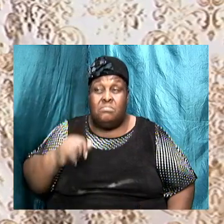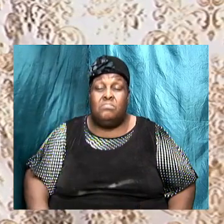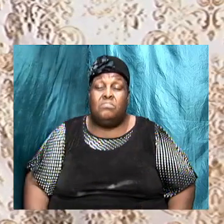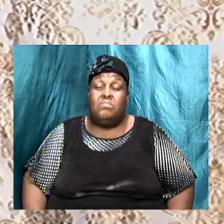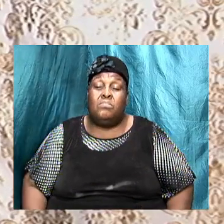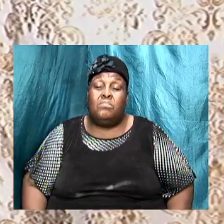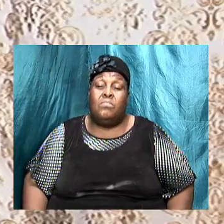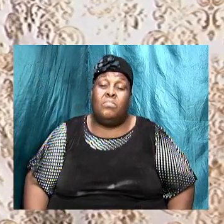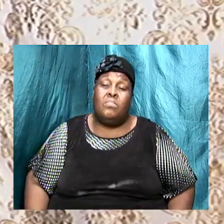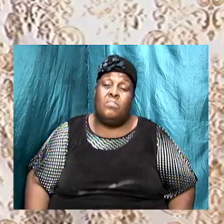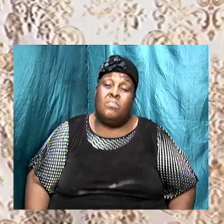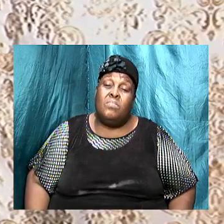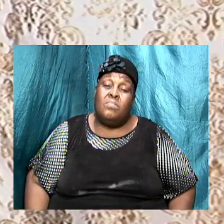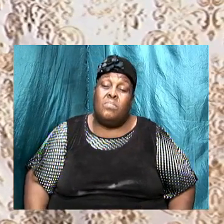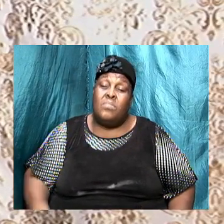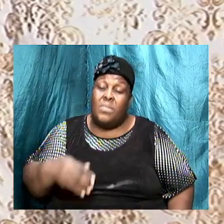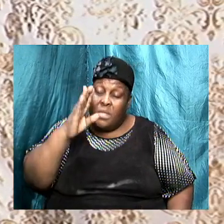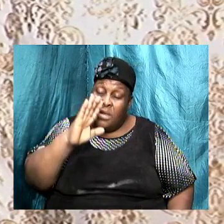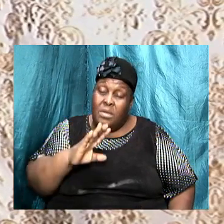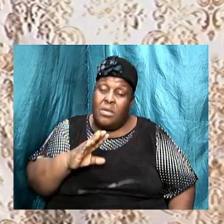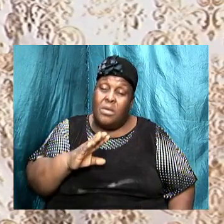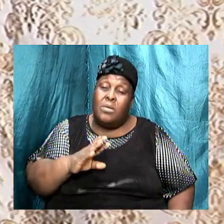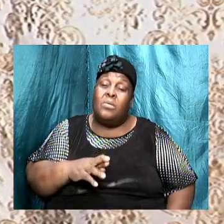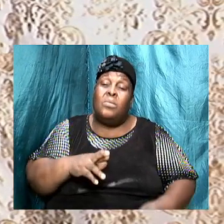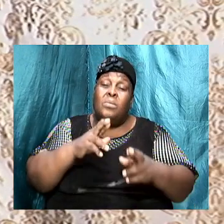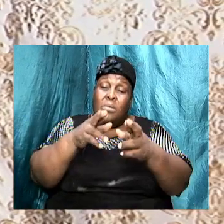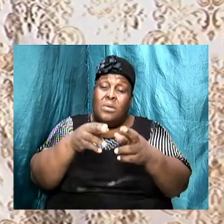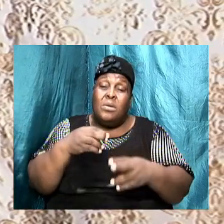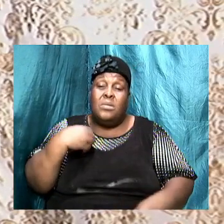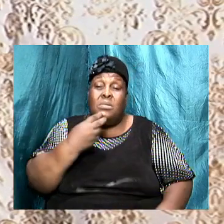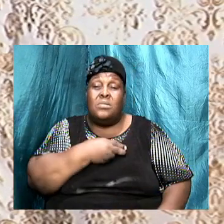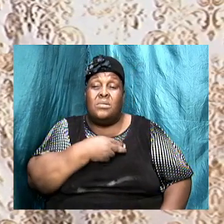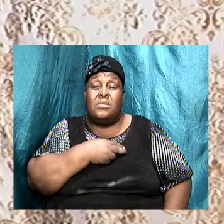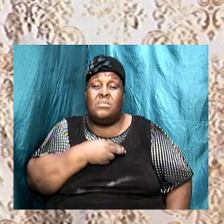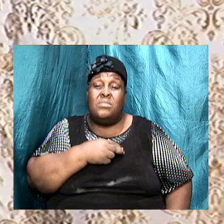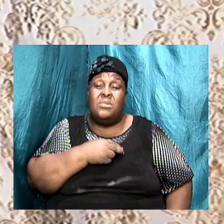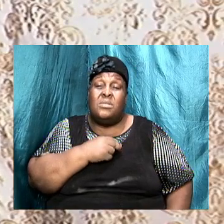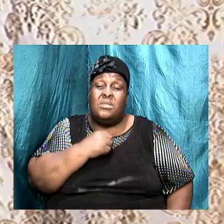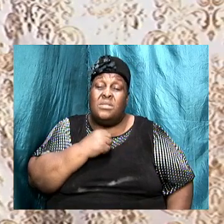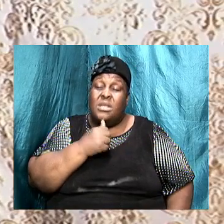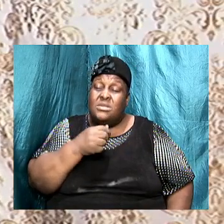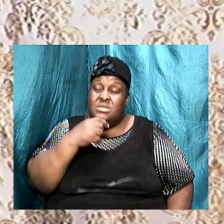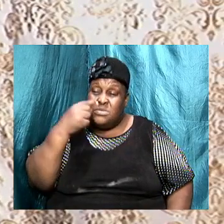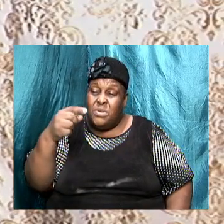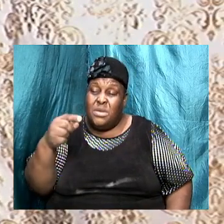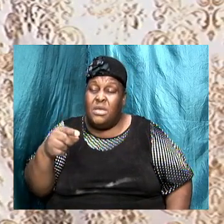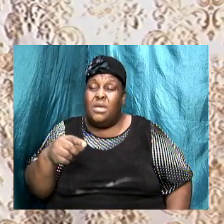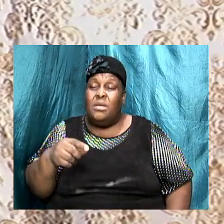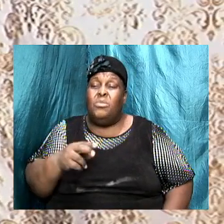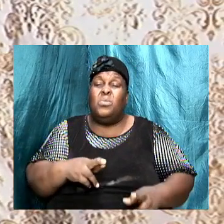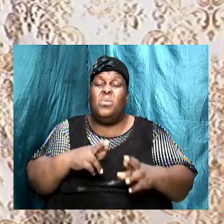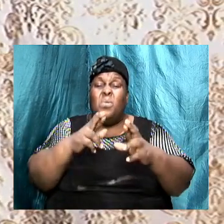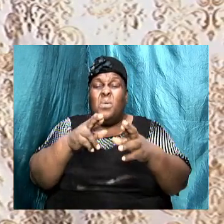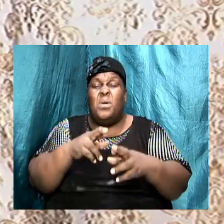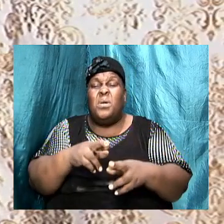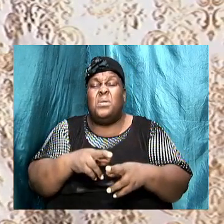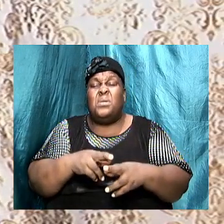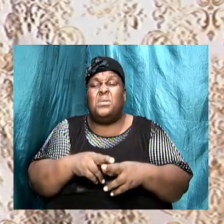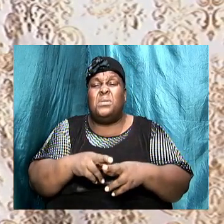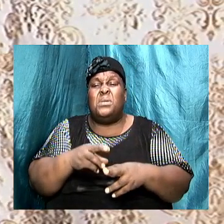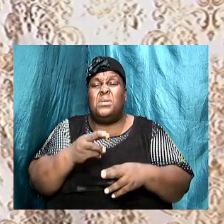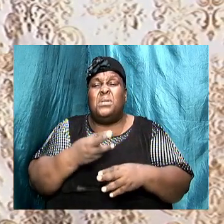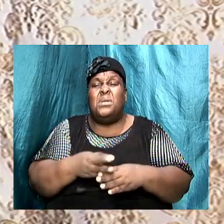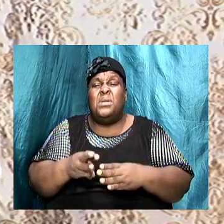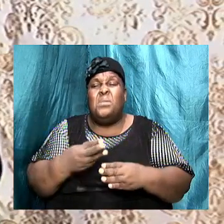He will reward us. And I'm not talking about rewarding physical things, in material things, but